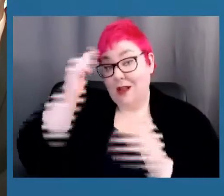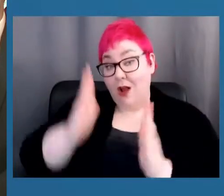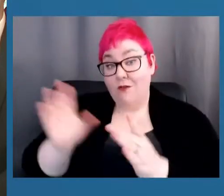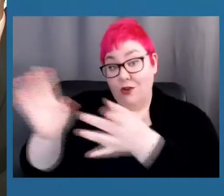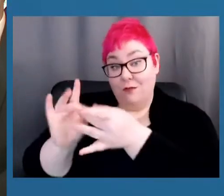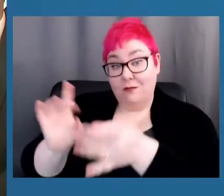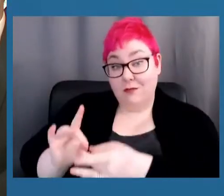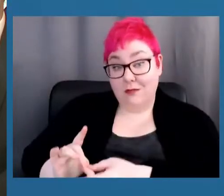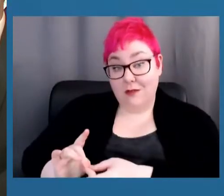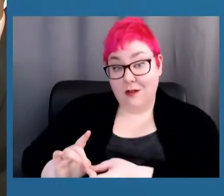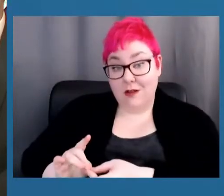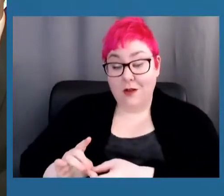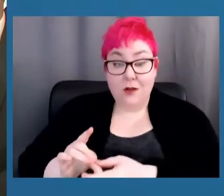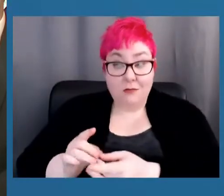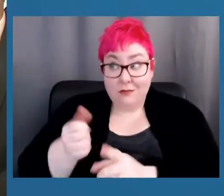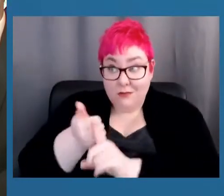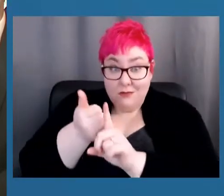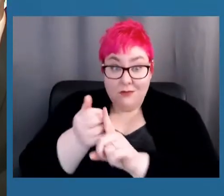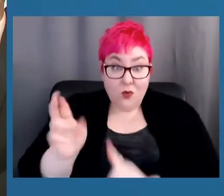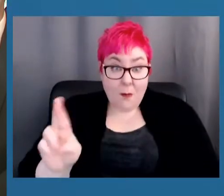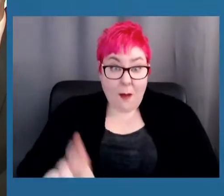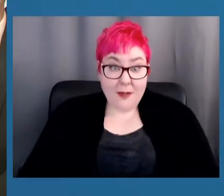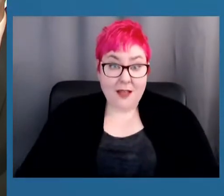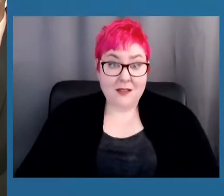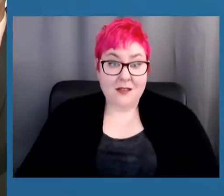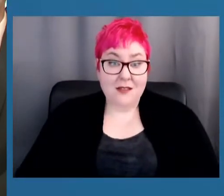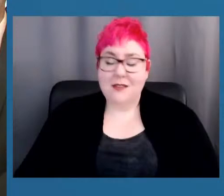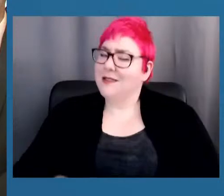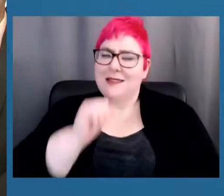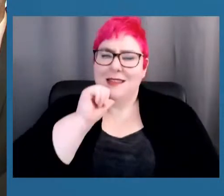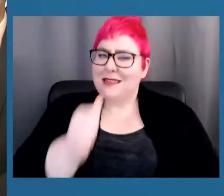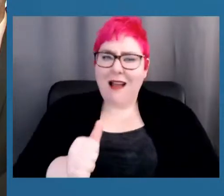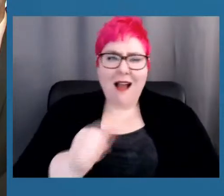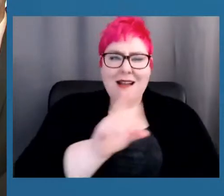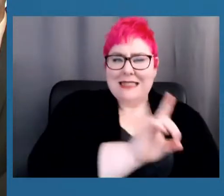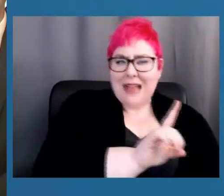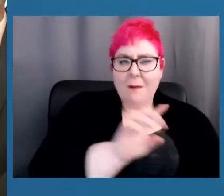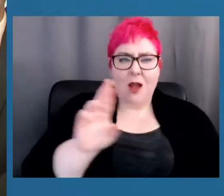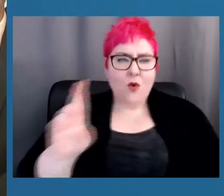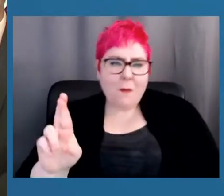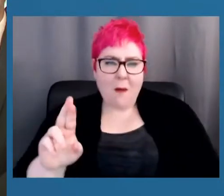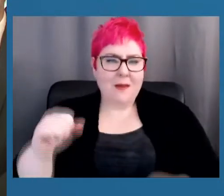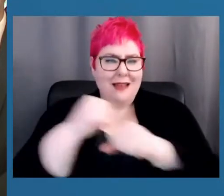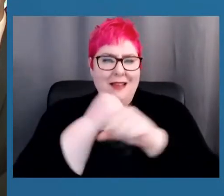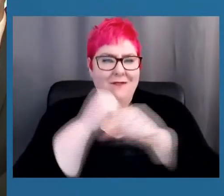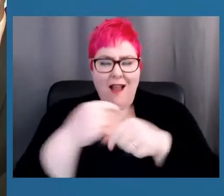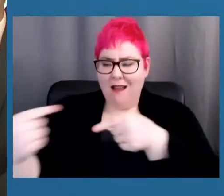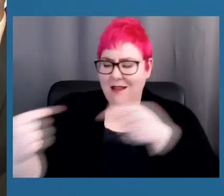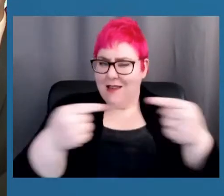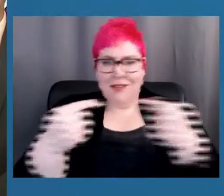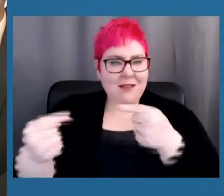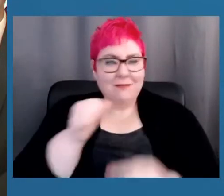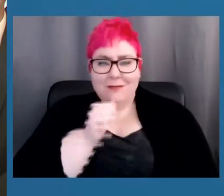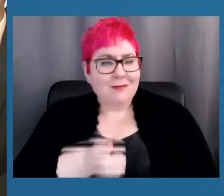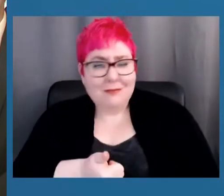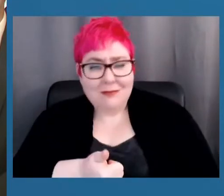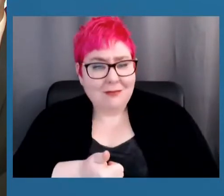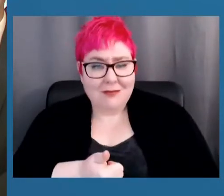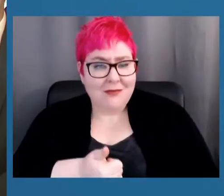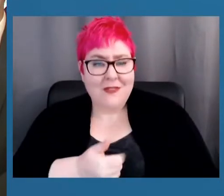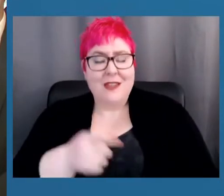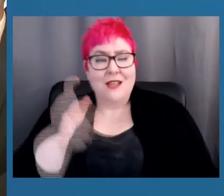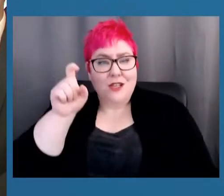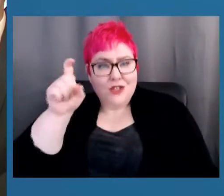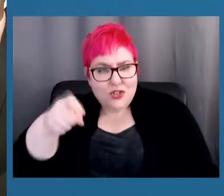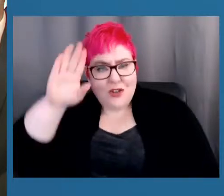who are Republicans. This should not be a Democrat and Republican fight. It should be a fight that's about all of us, about